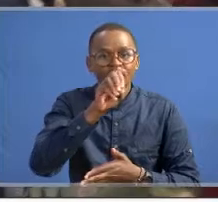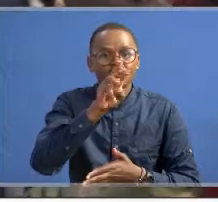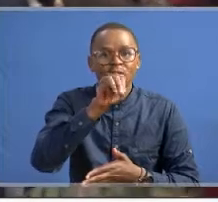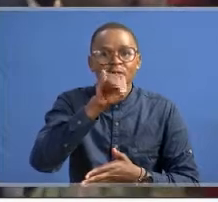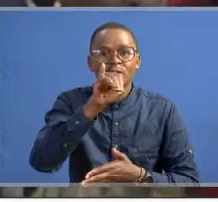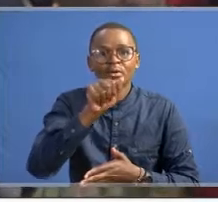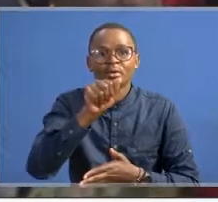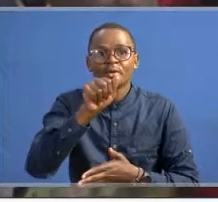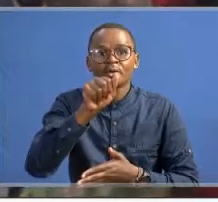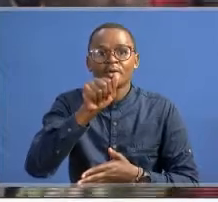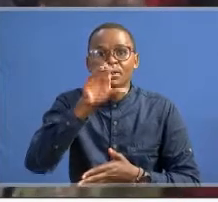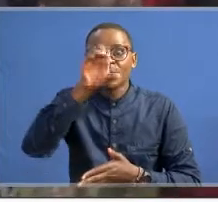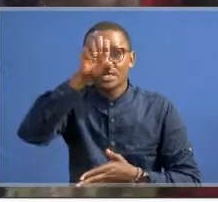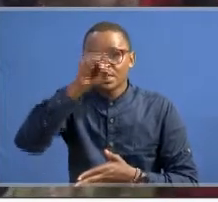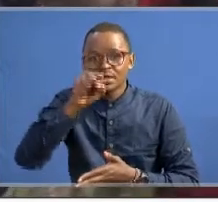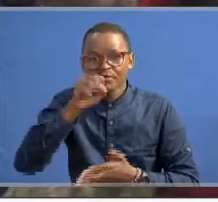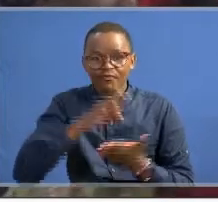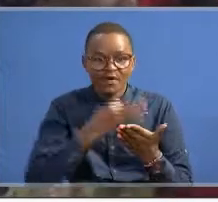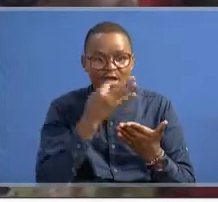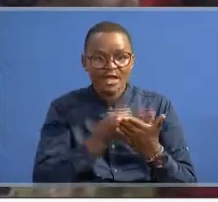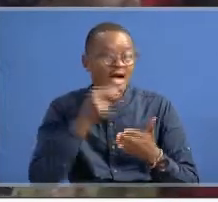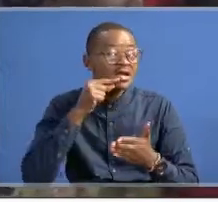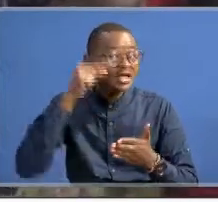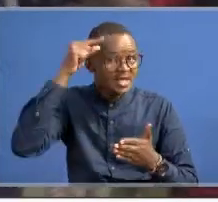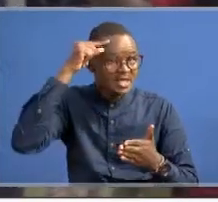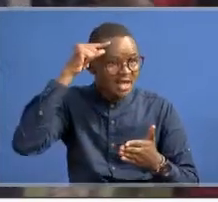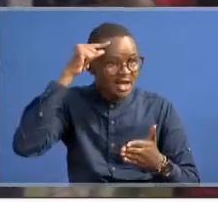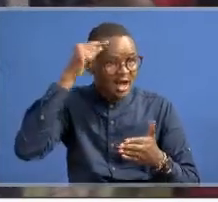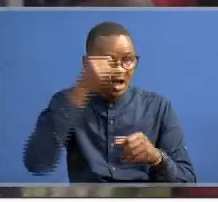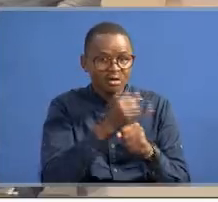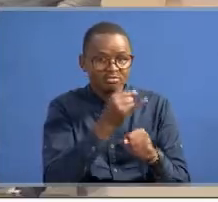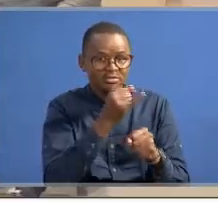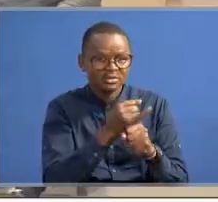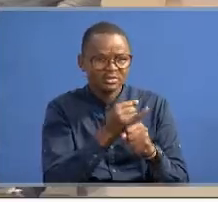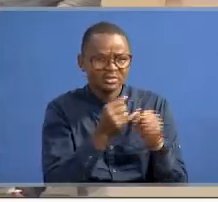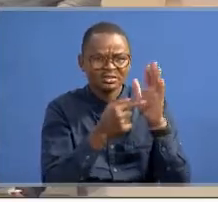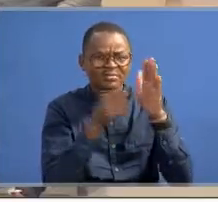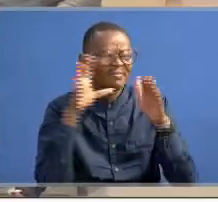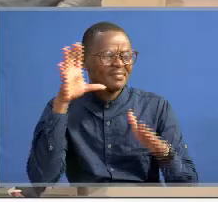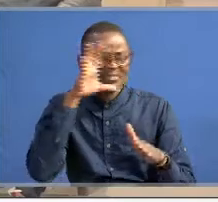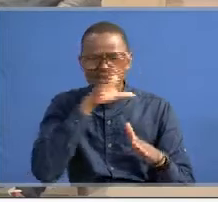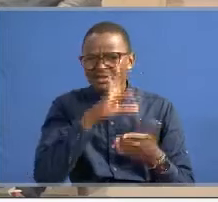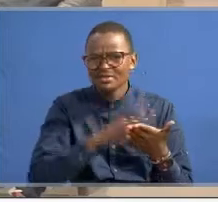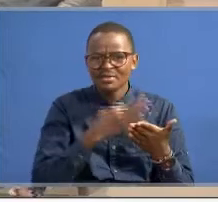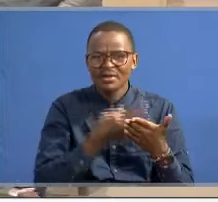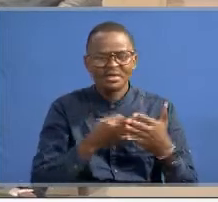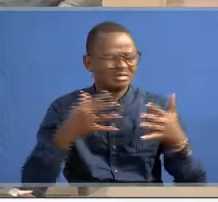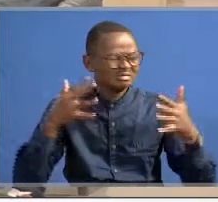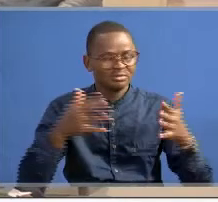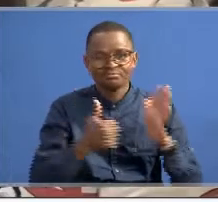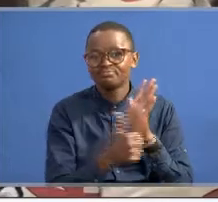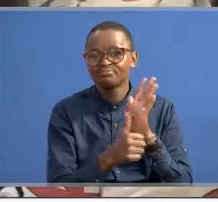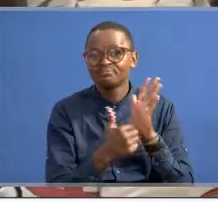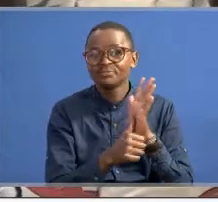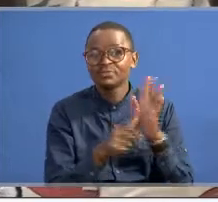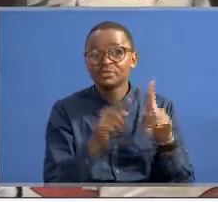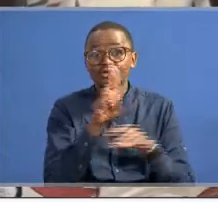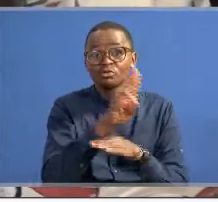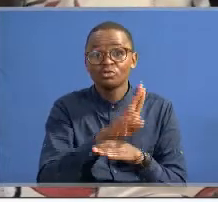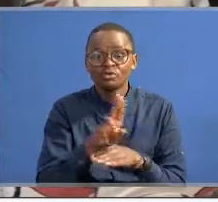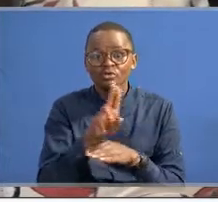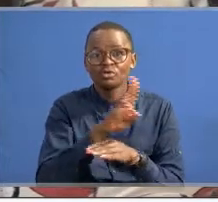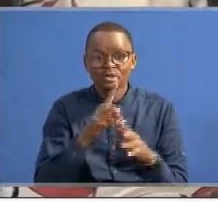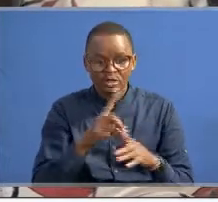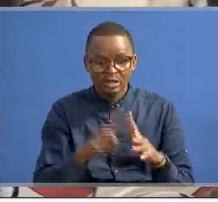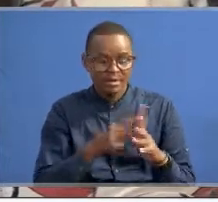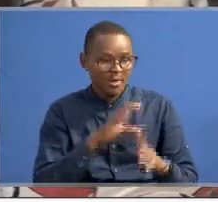Cabinet Secretary, Public Finance, Youth and Gender Affairs, identifies lack of funds as the biggest stumbling block to youth seeking to